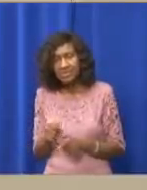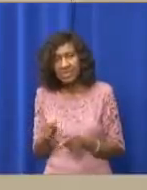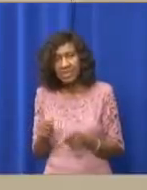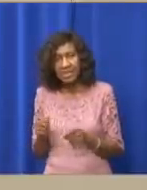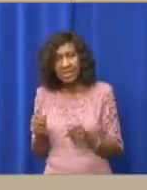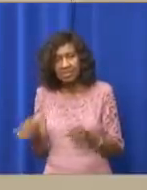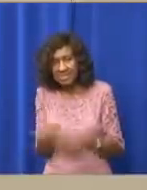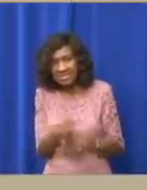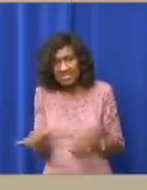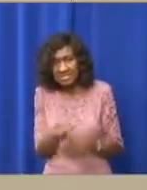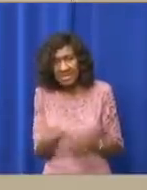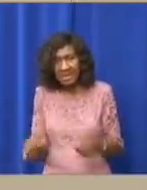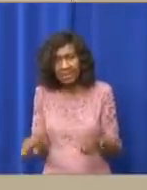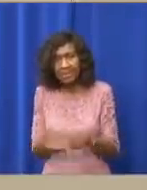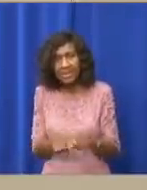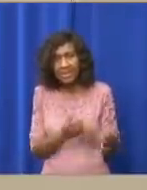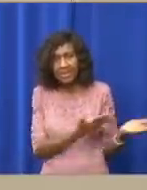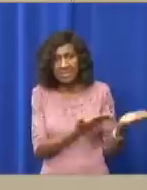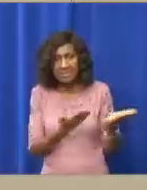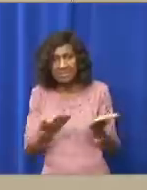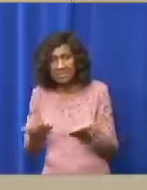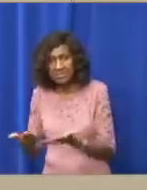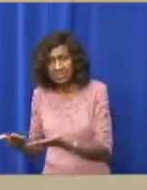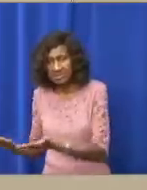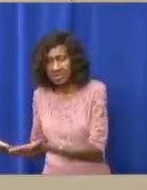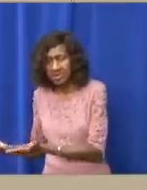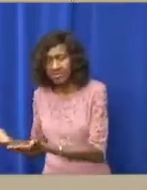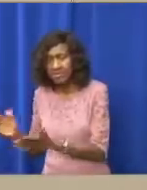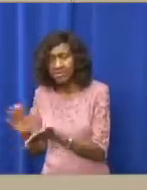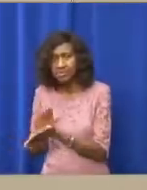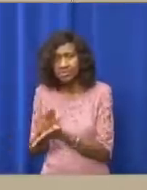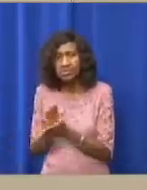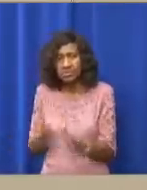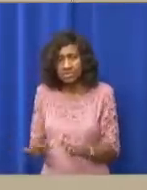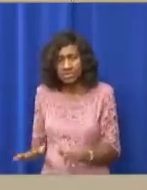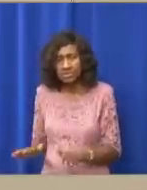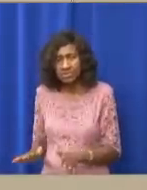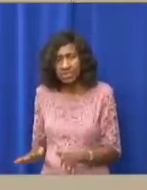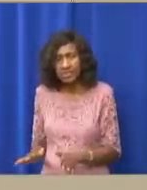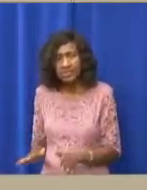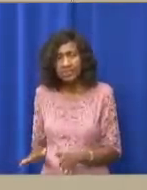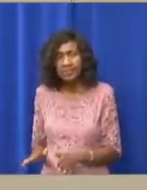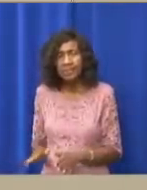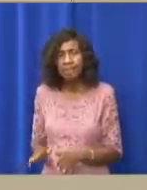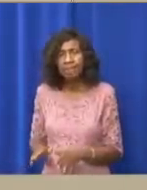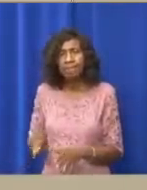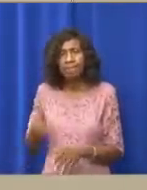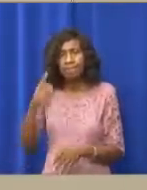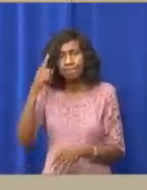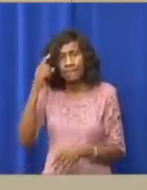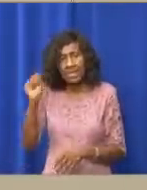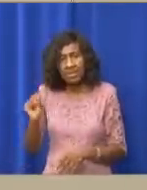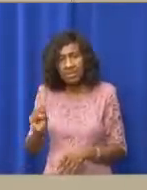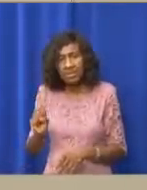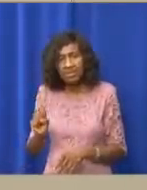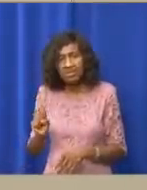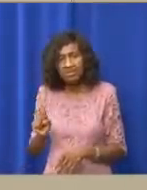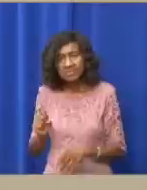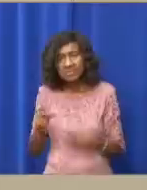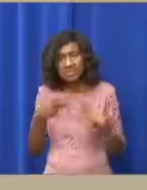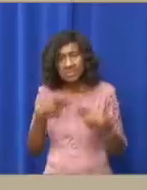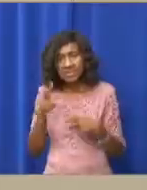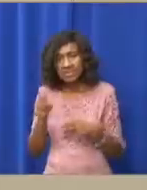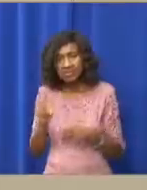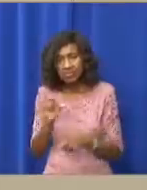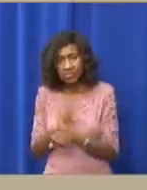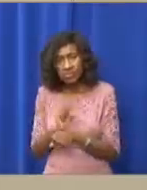children. So because they are not providing the service, no fault of theirs, but because they are not providing this service, there is